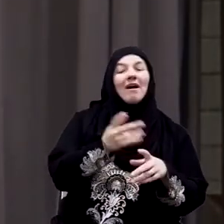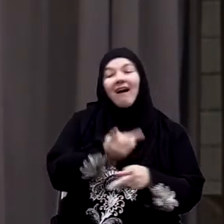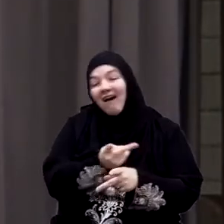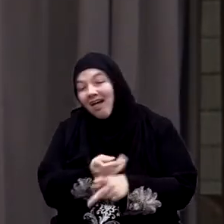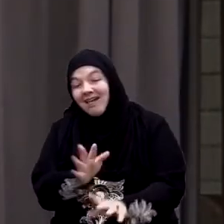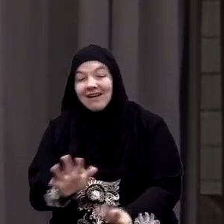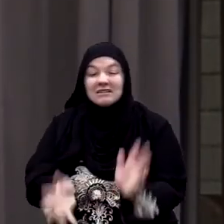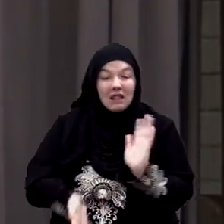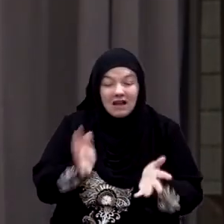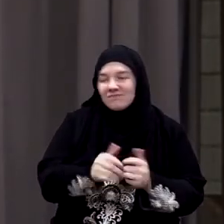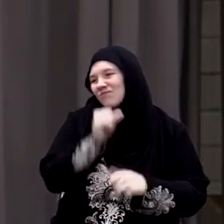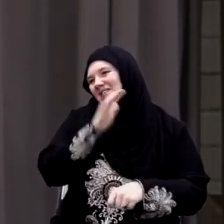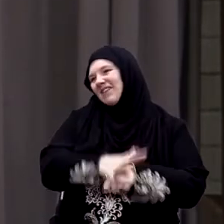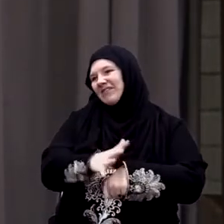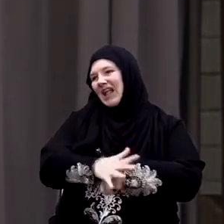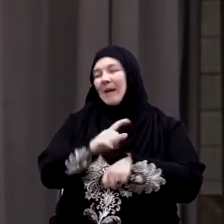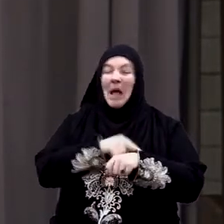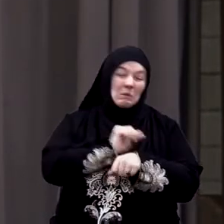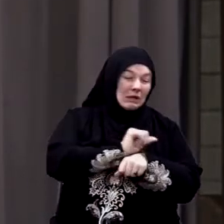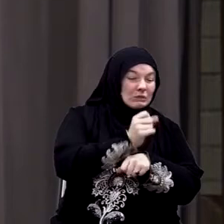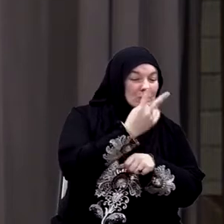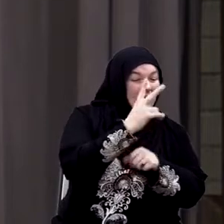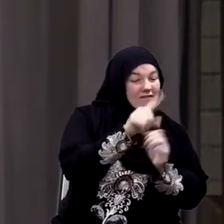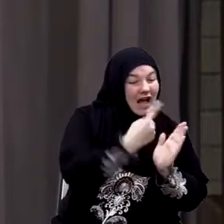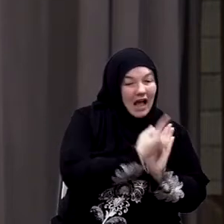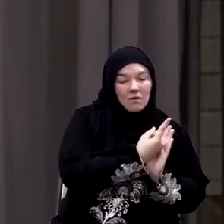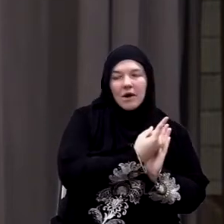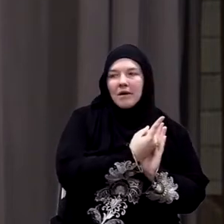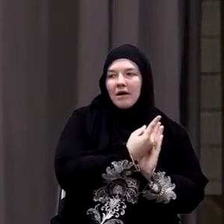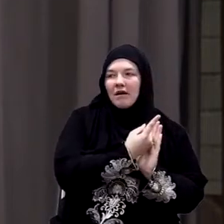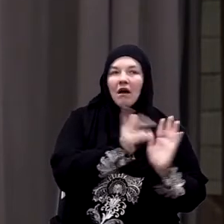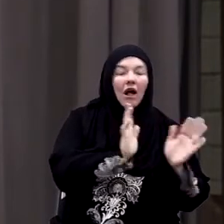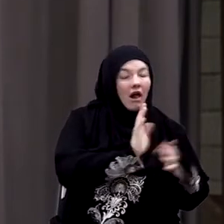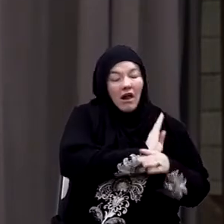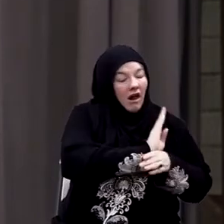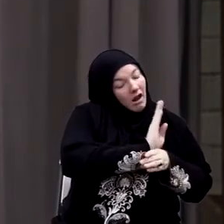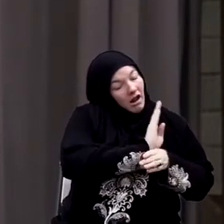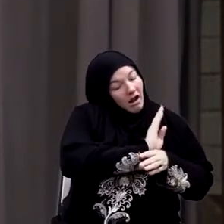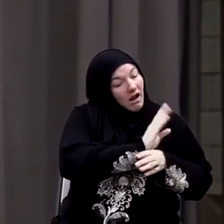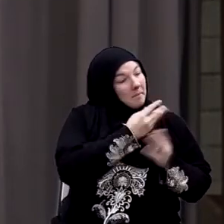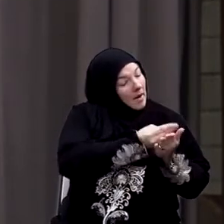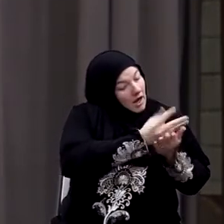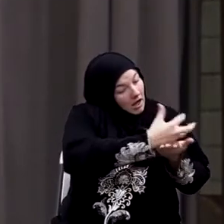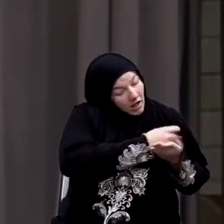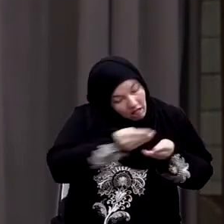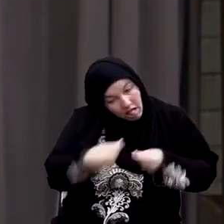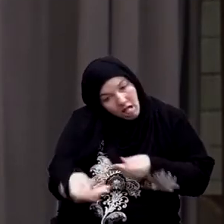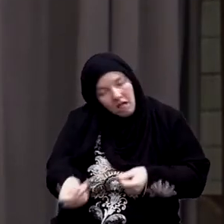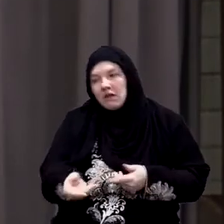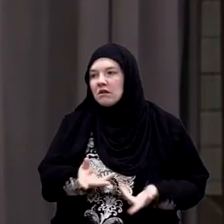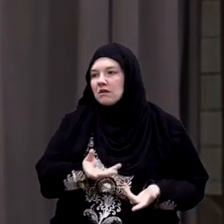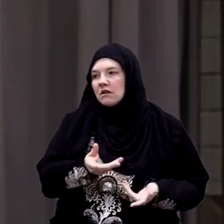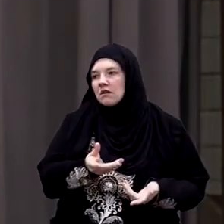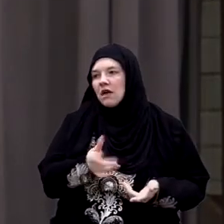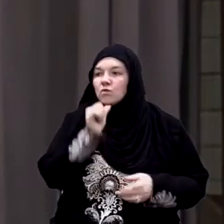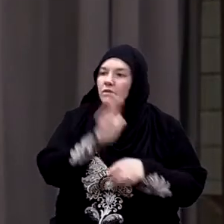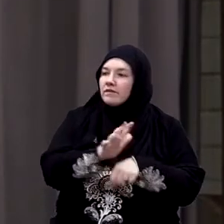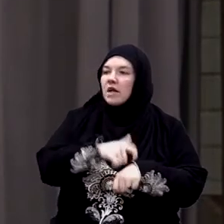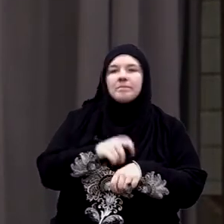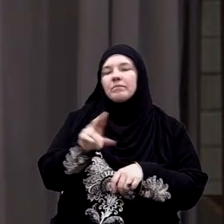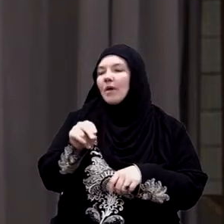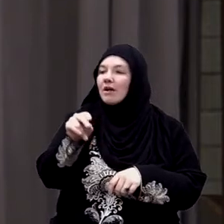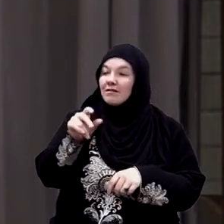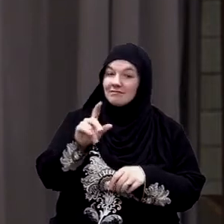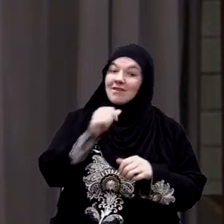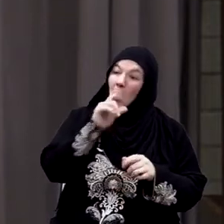children, but we don't take time to discuss with our spouses what our children are like or not like and what they